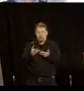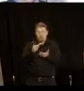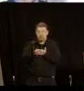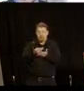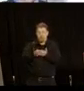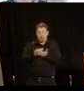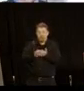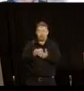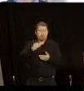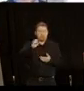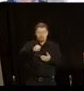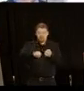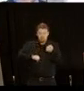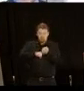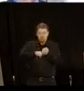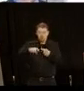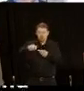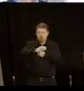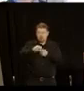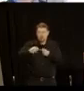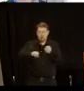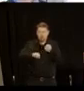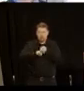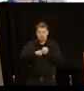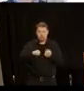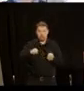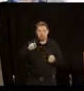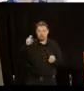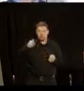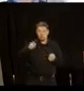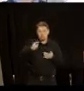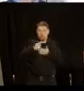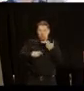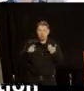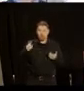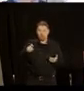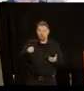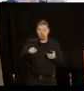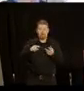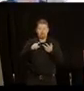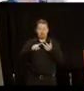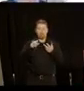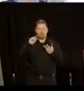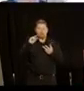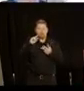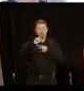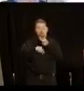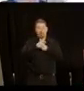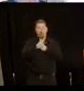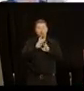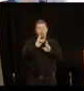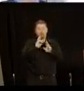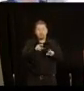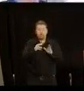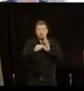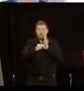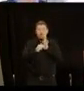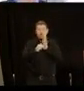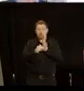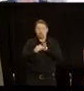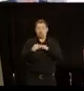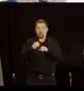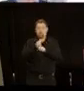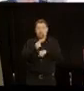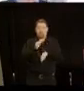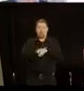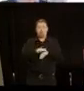and training, as well as critical subject matter expertise within the mobile response teaming models, to provide on-demand mental